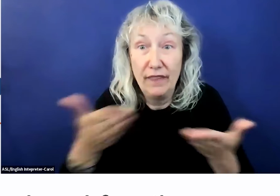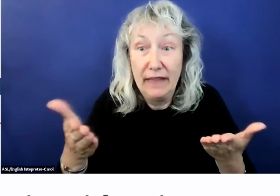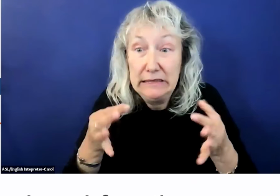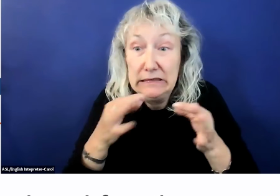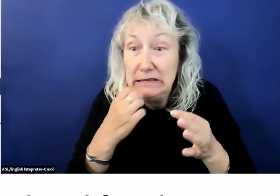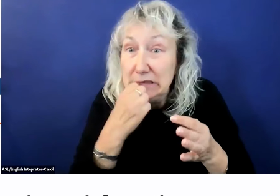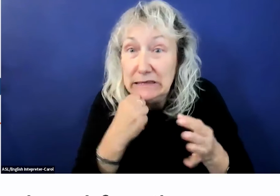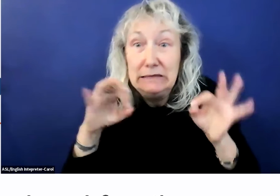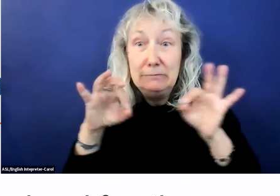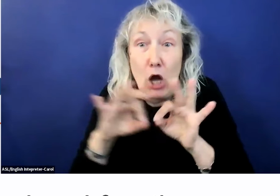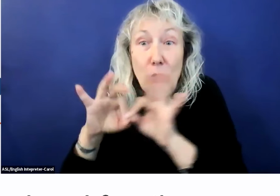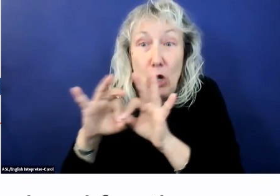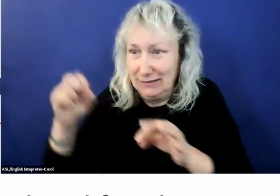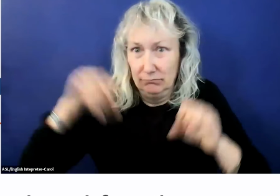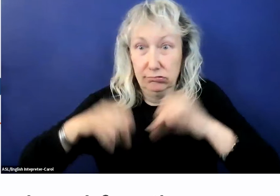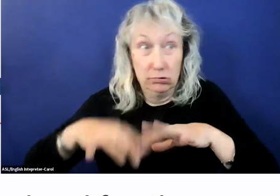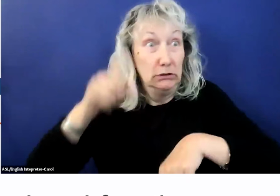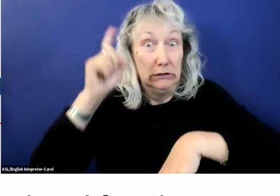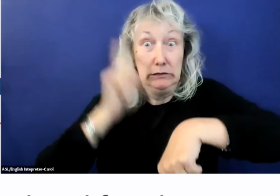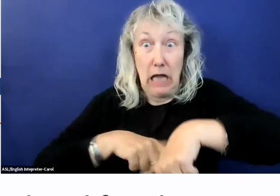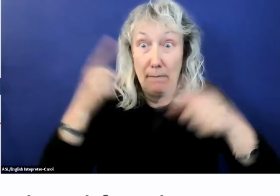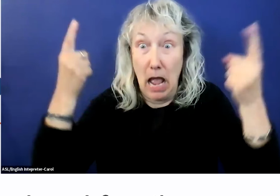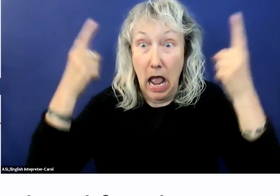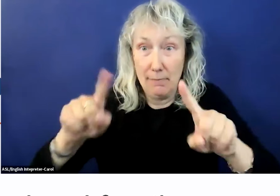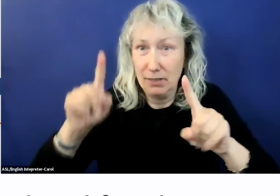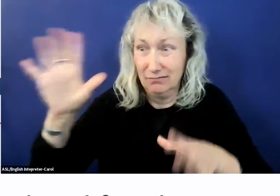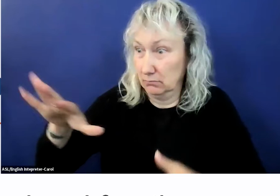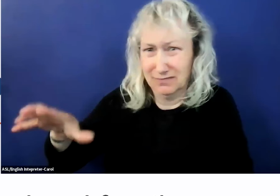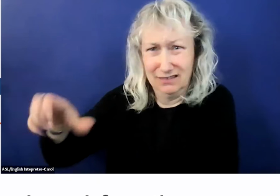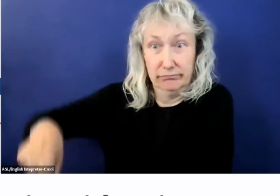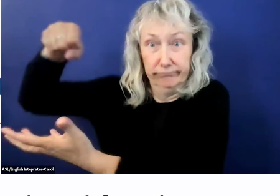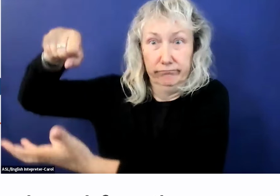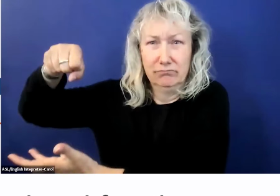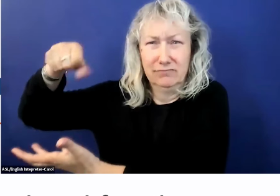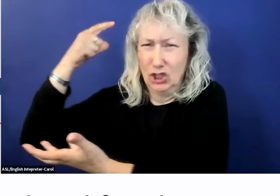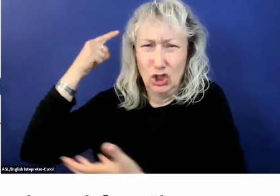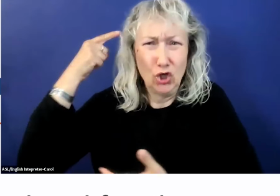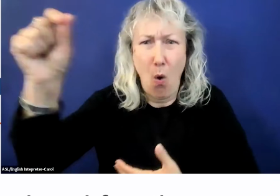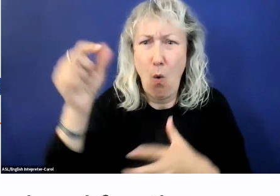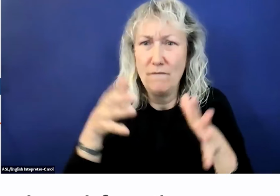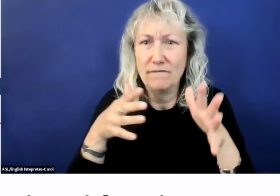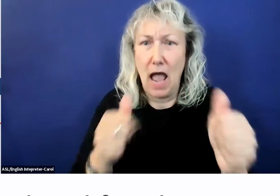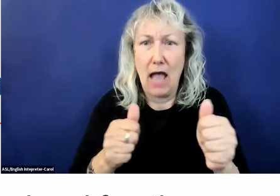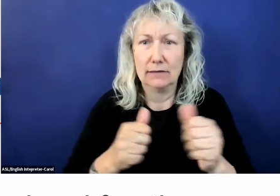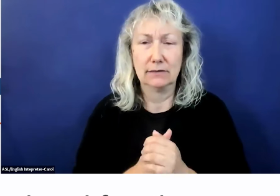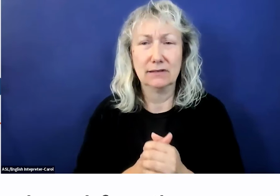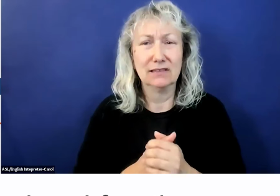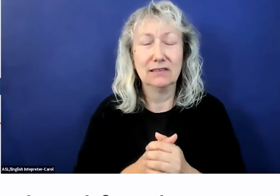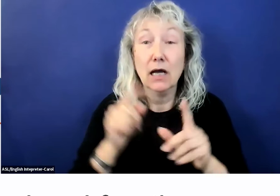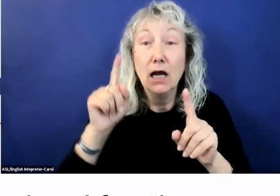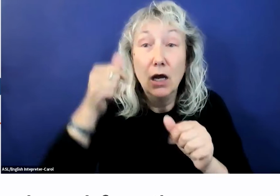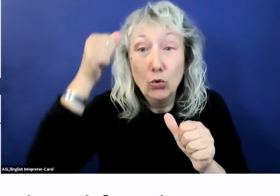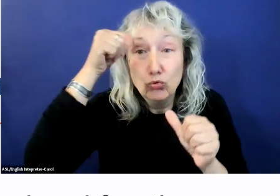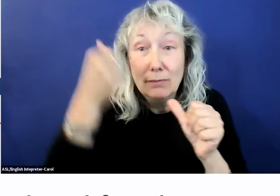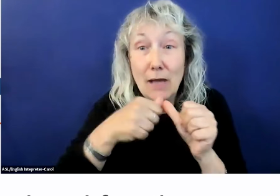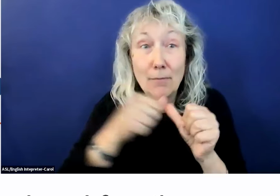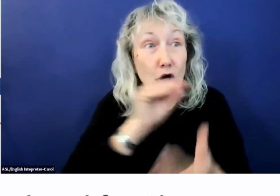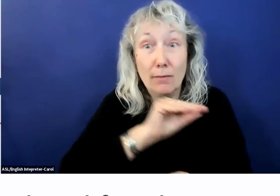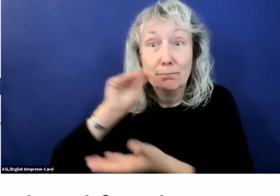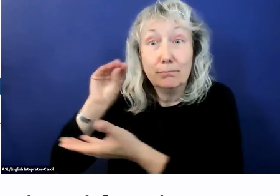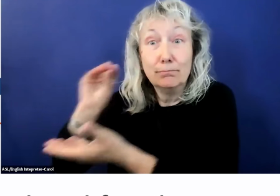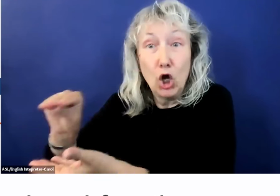bag really quickly and evacuate to safety. Be mindful of where you store this. It should be